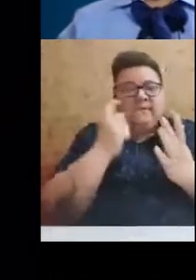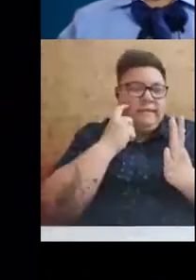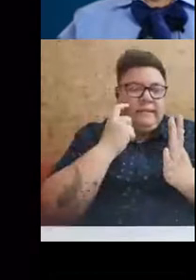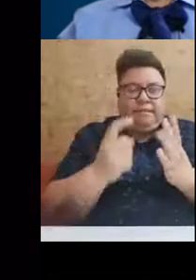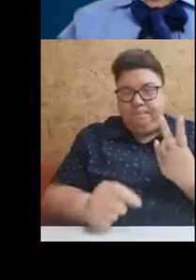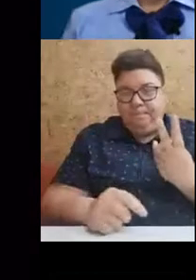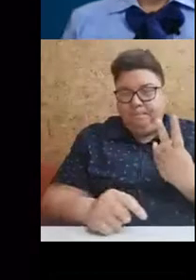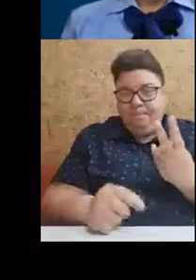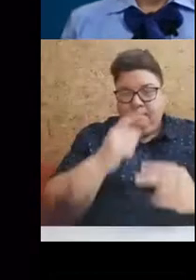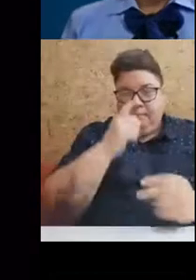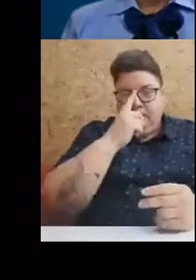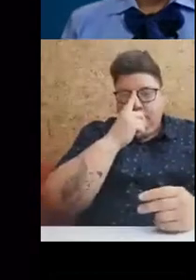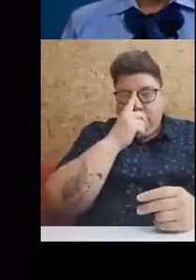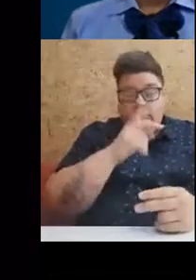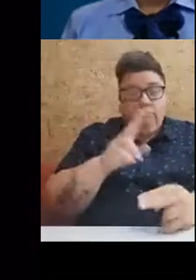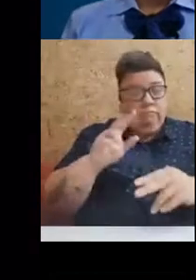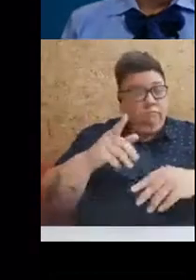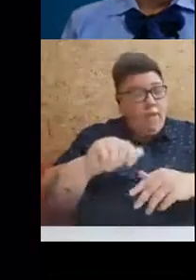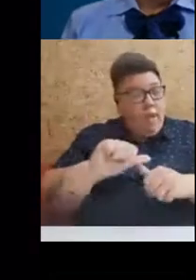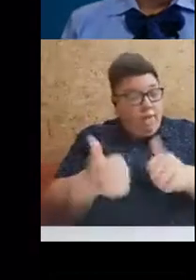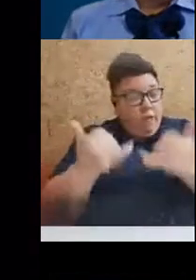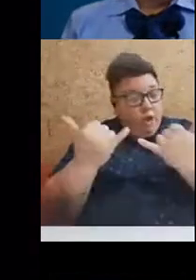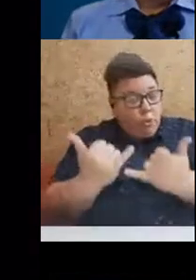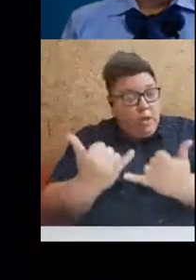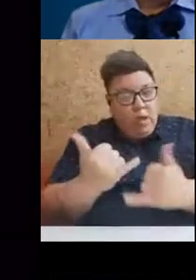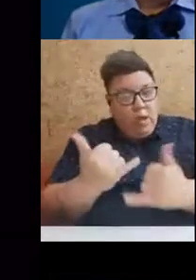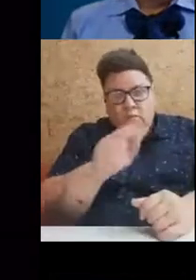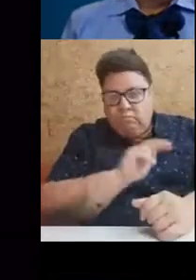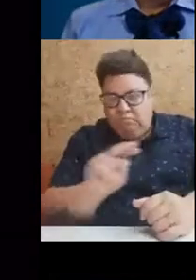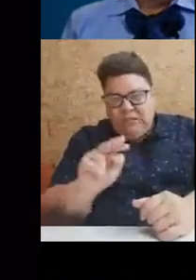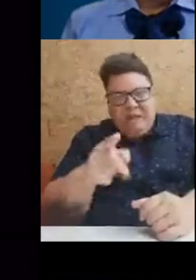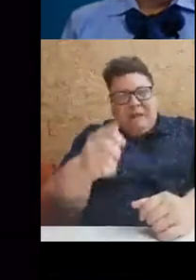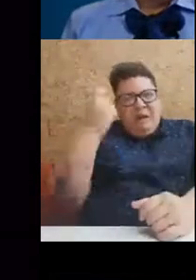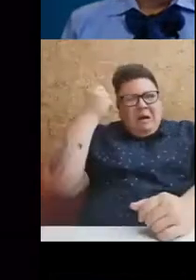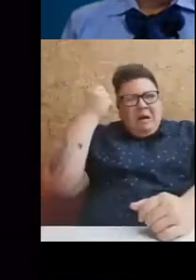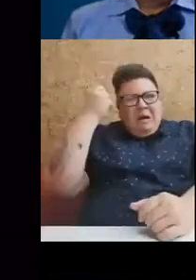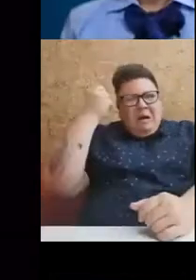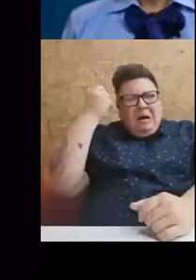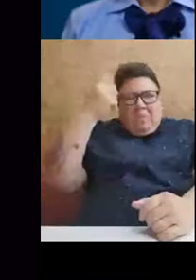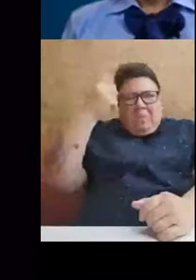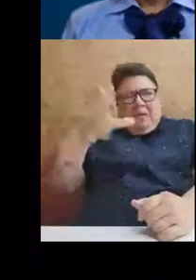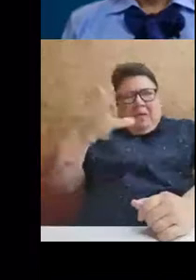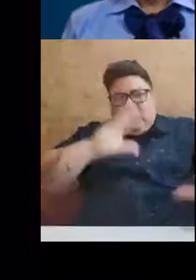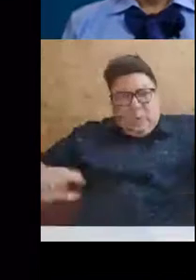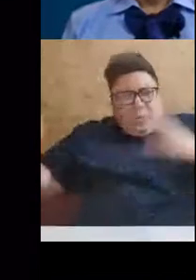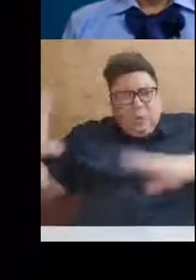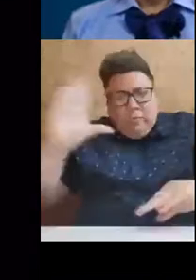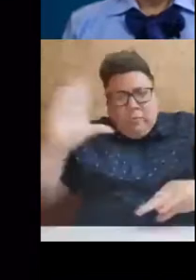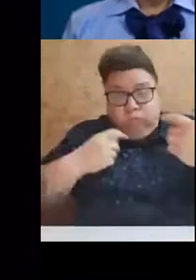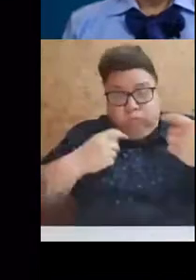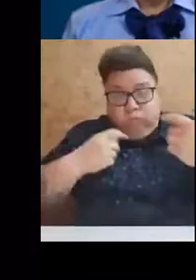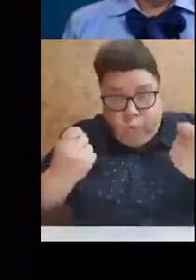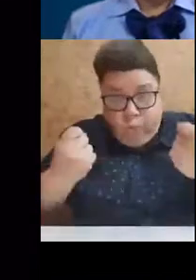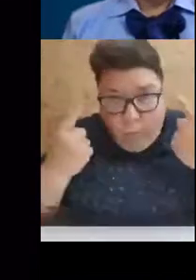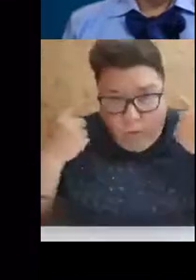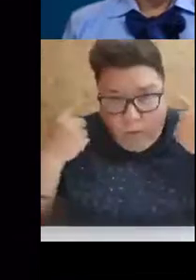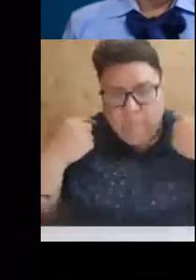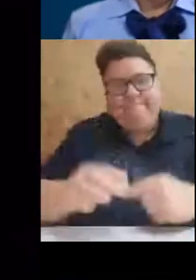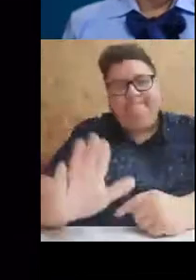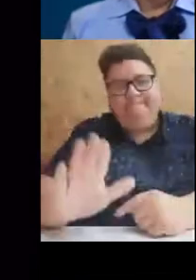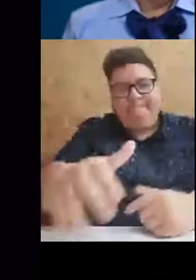if after today, if you cannot remember one single word that Jolene has said, guys, please don't forget about